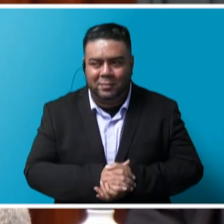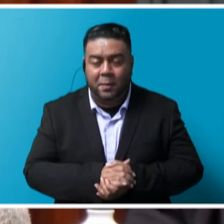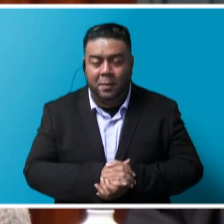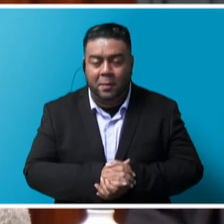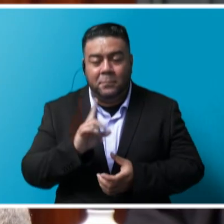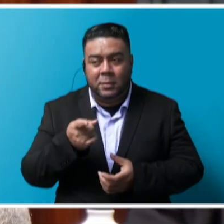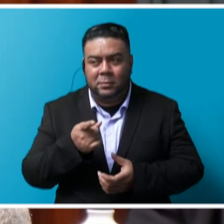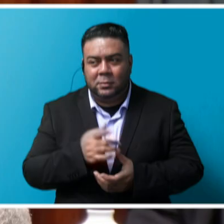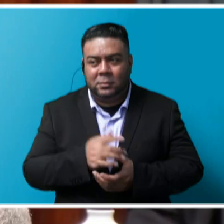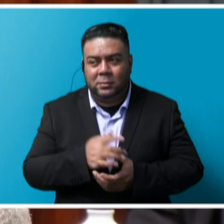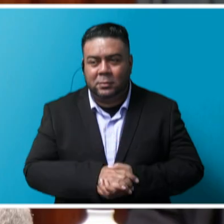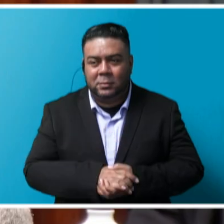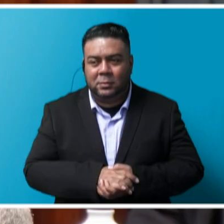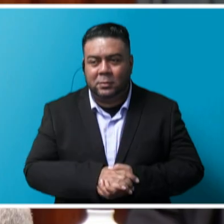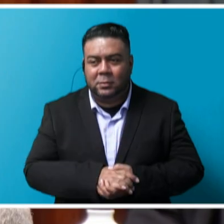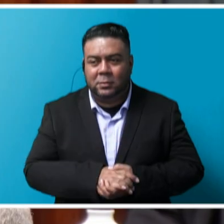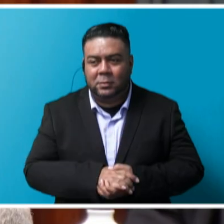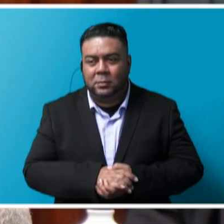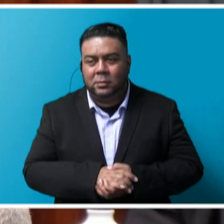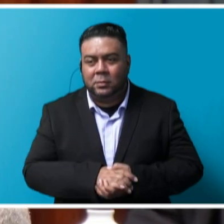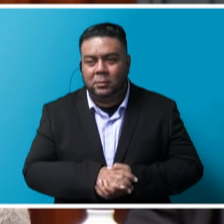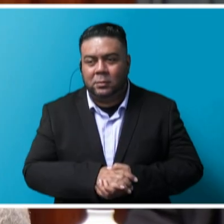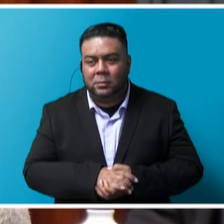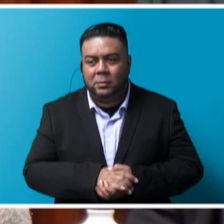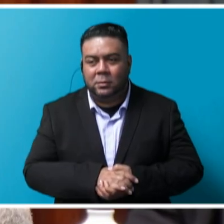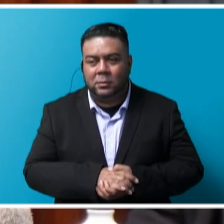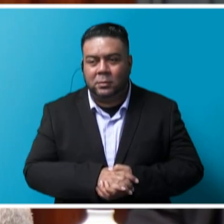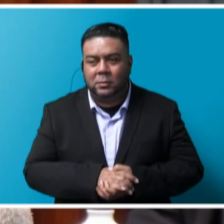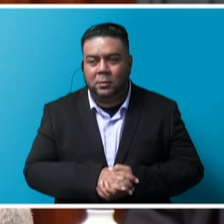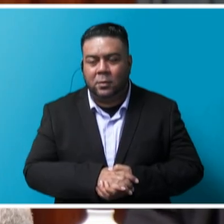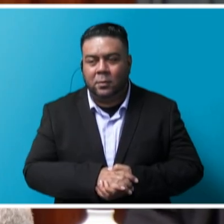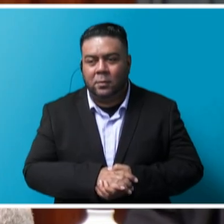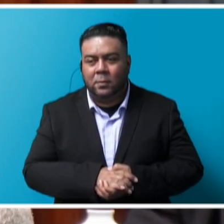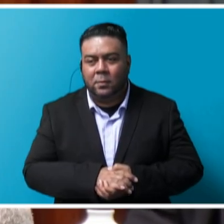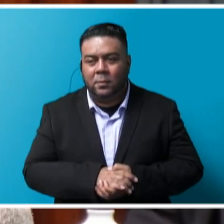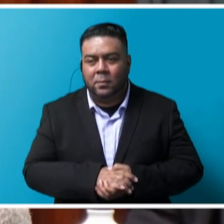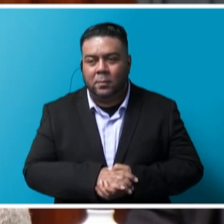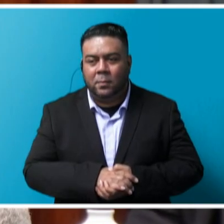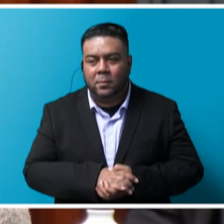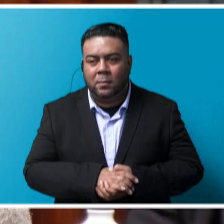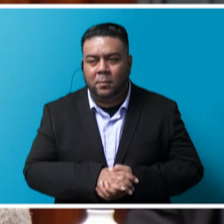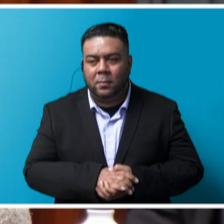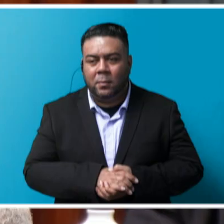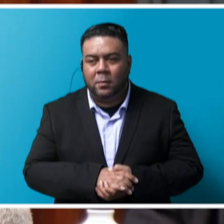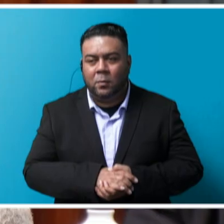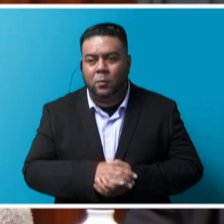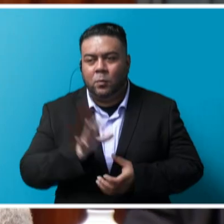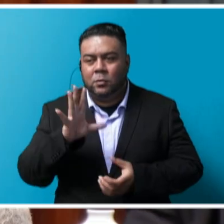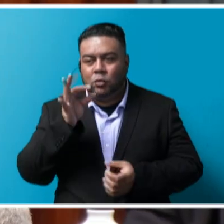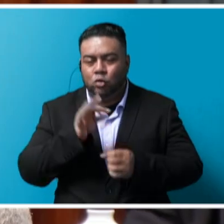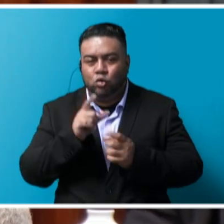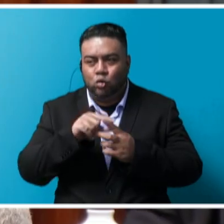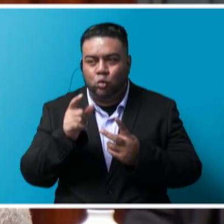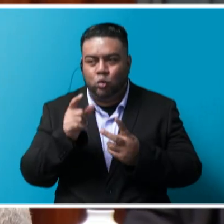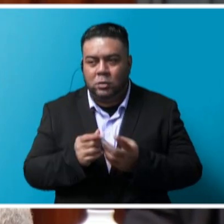Speaker, Sir, our coalition government chose responsibility over rhetoric. We chose reform over